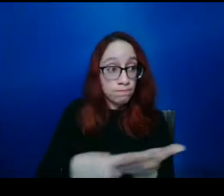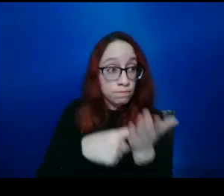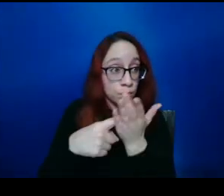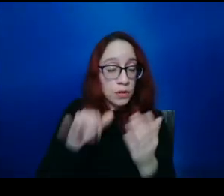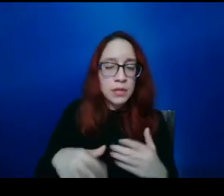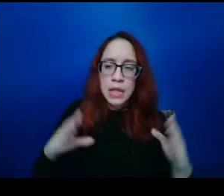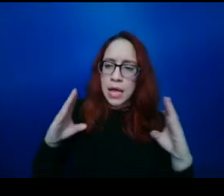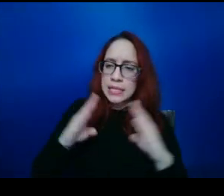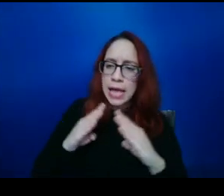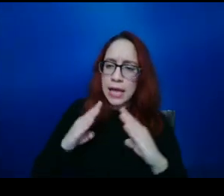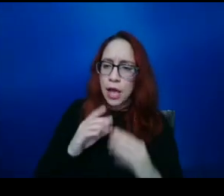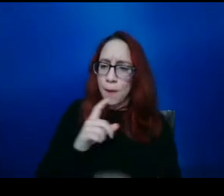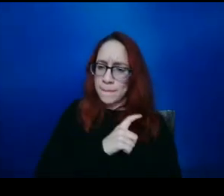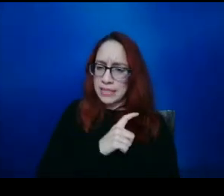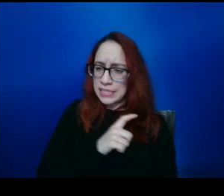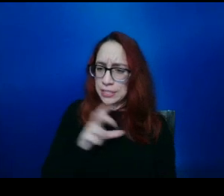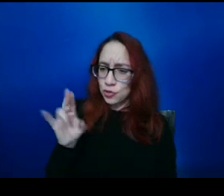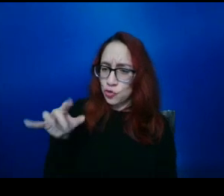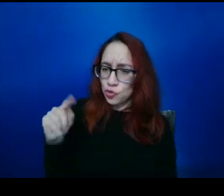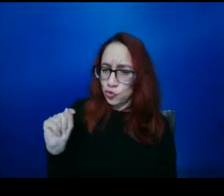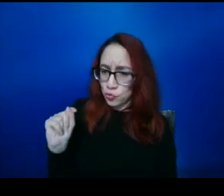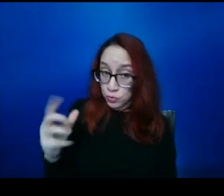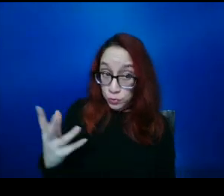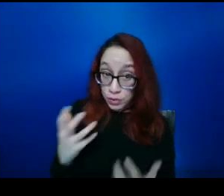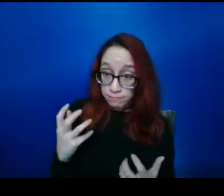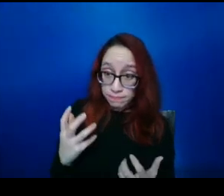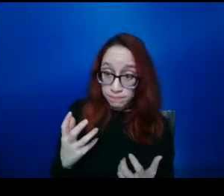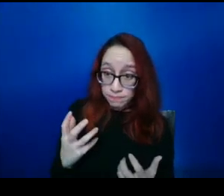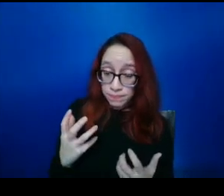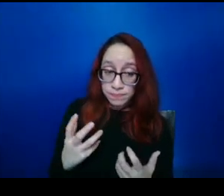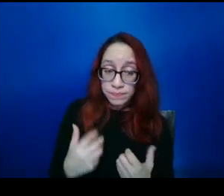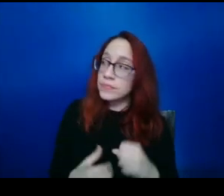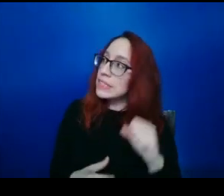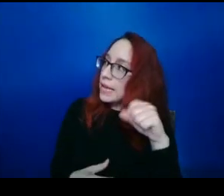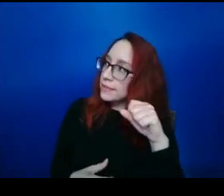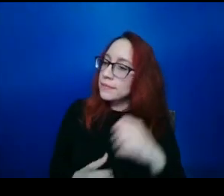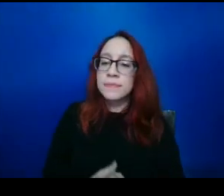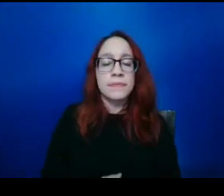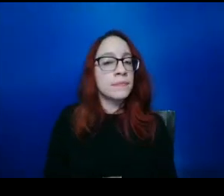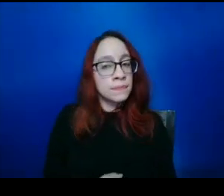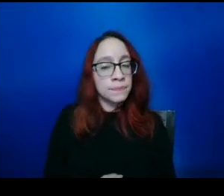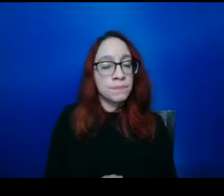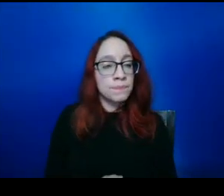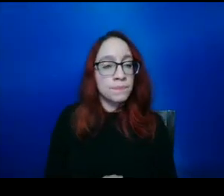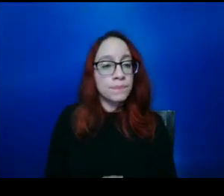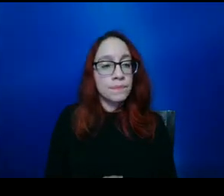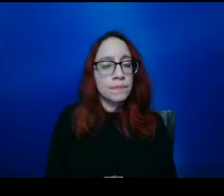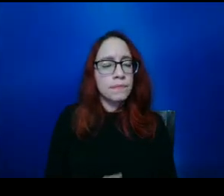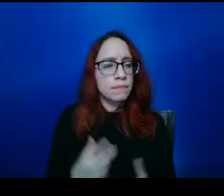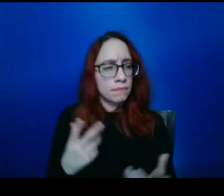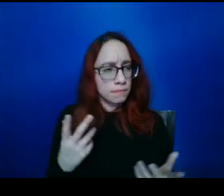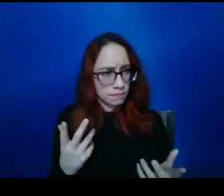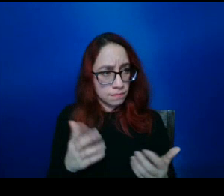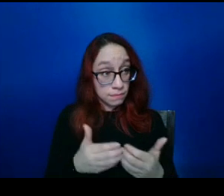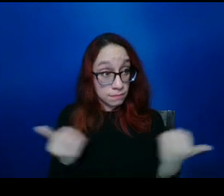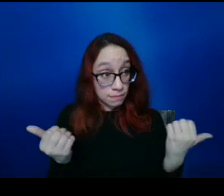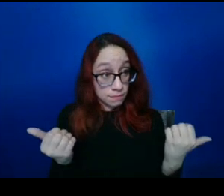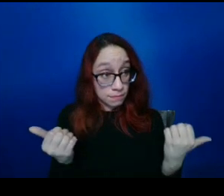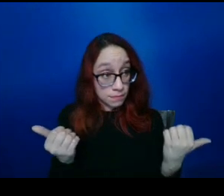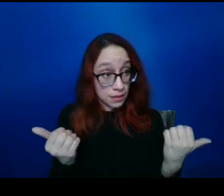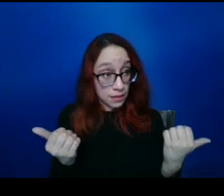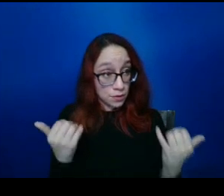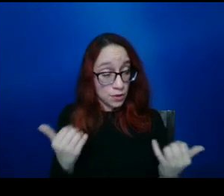Downtown police unit. You'd like to have a downtown police unit? Yes. Would that be separate from the